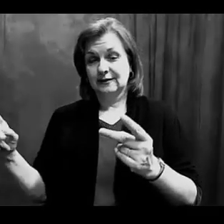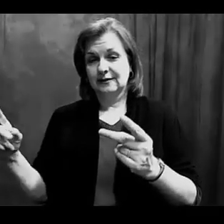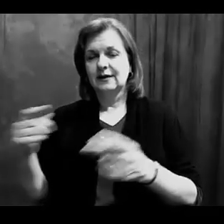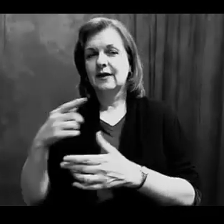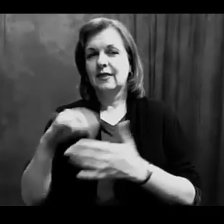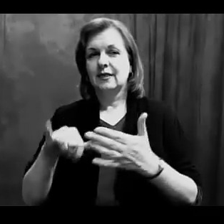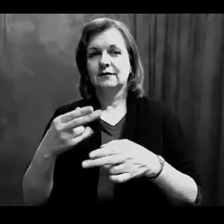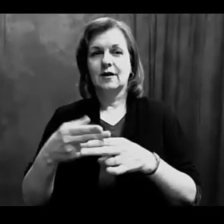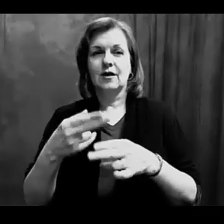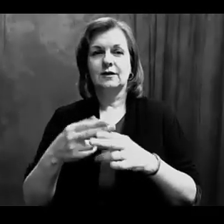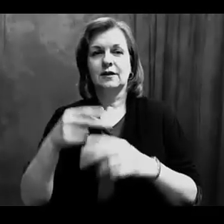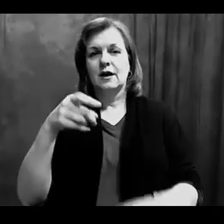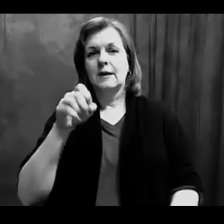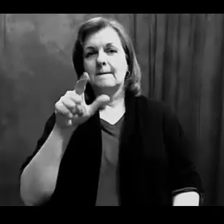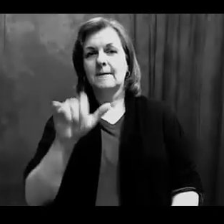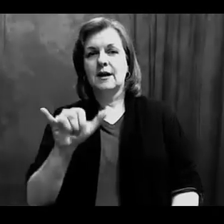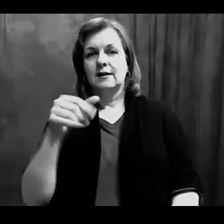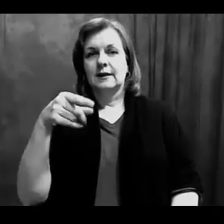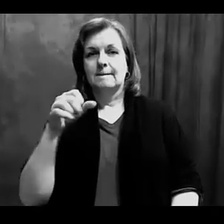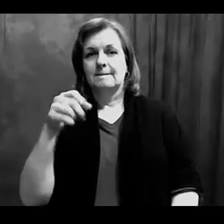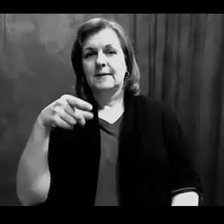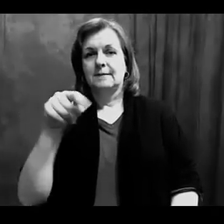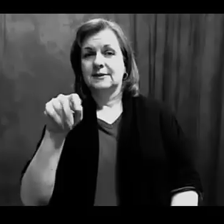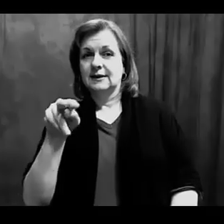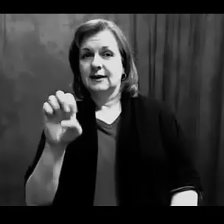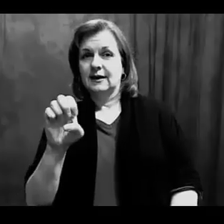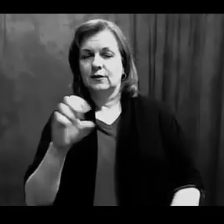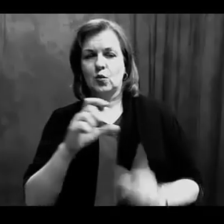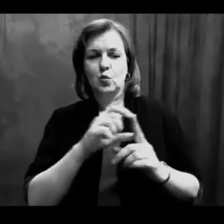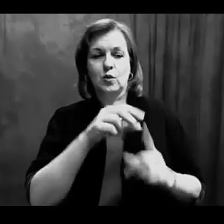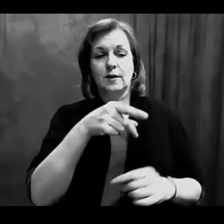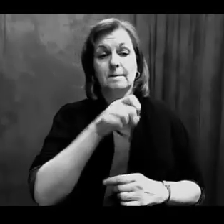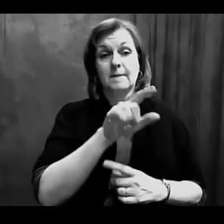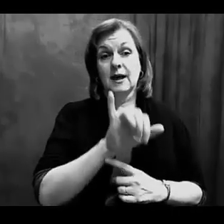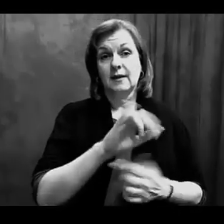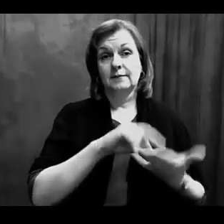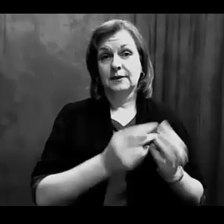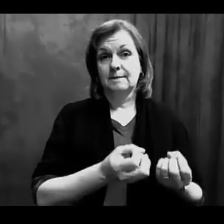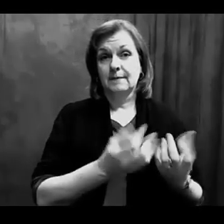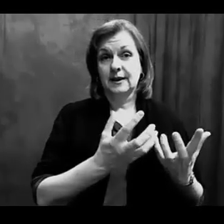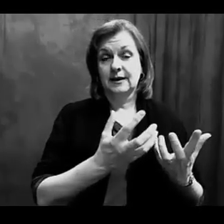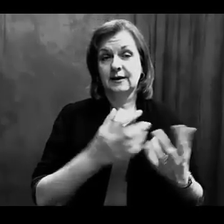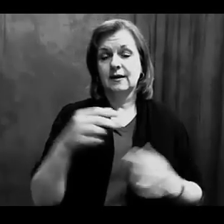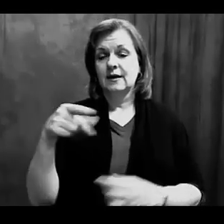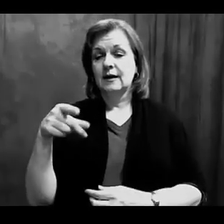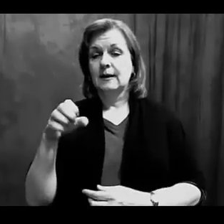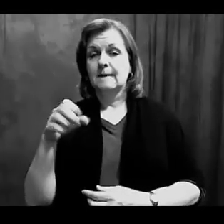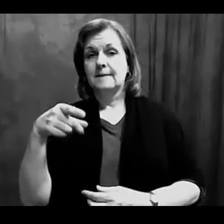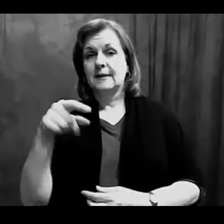When we talk about proteins, we're actually talking about something known as a polypeptide. Poly is many.